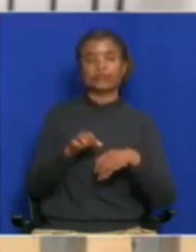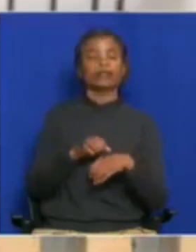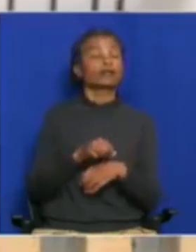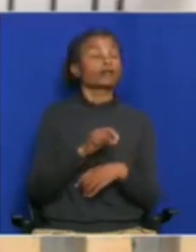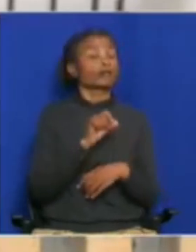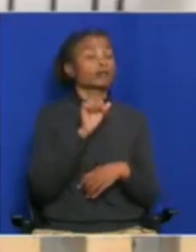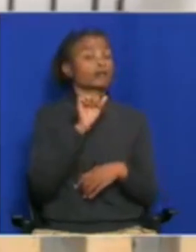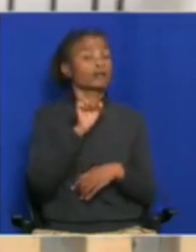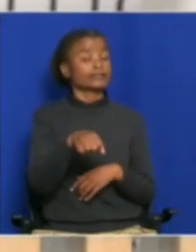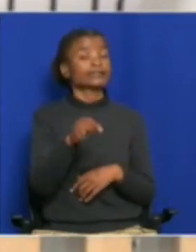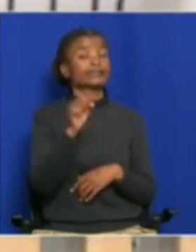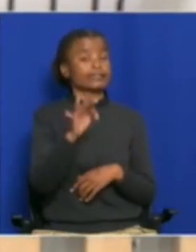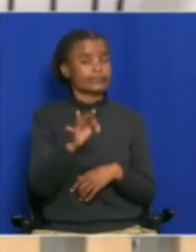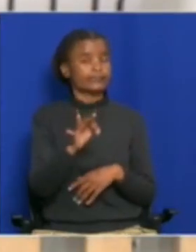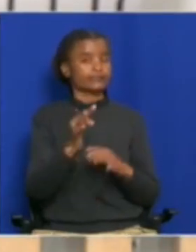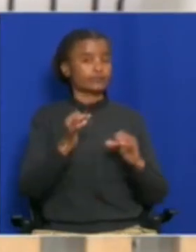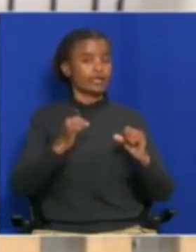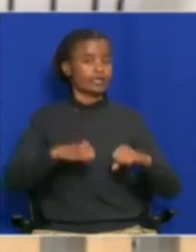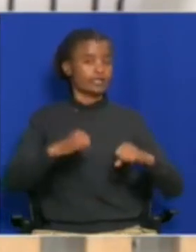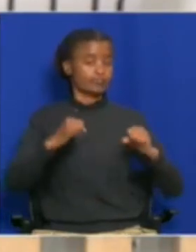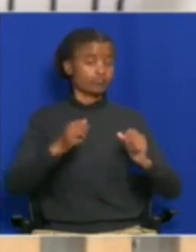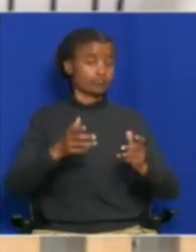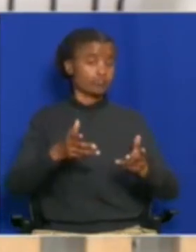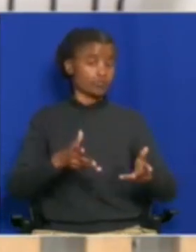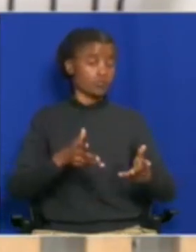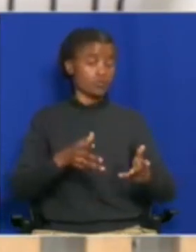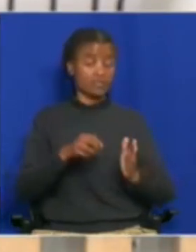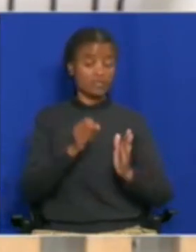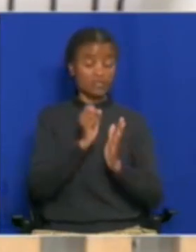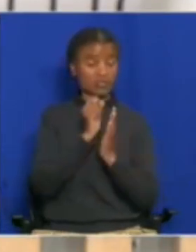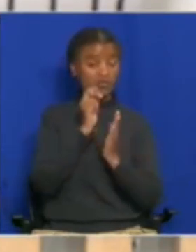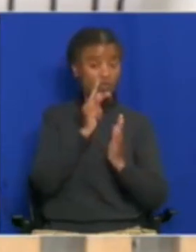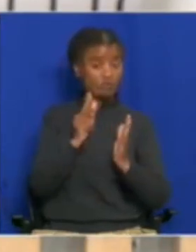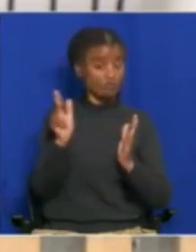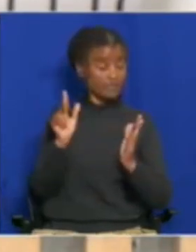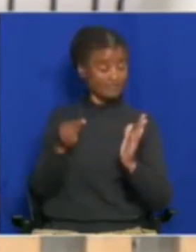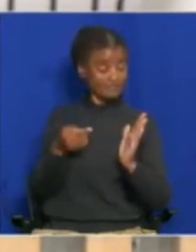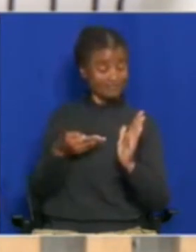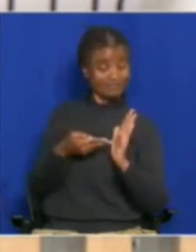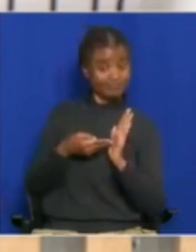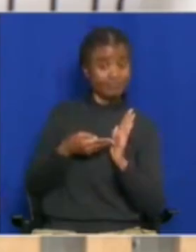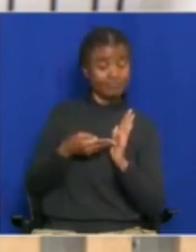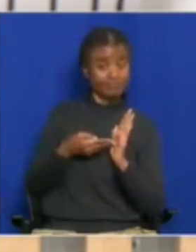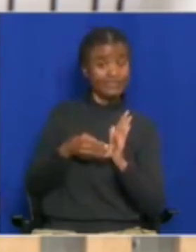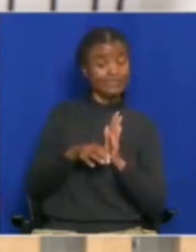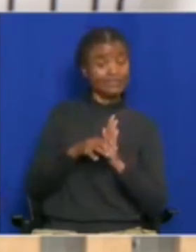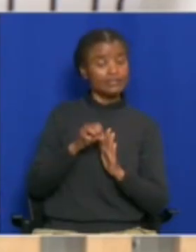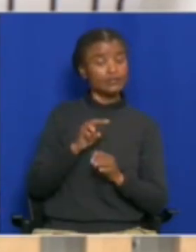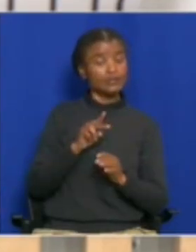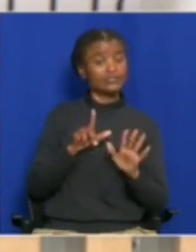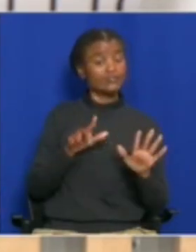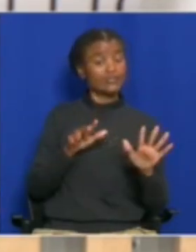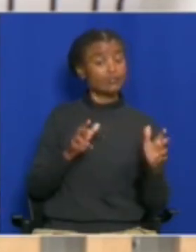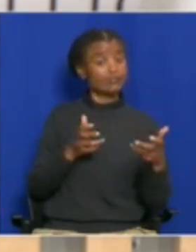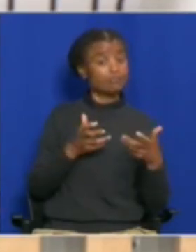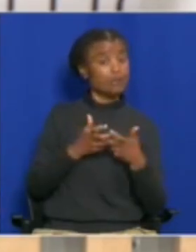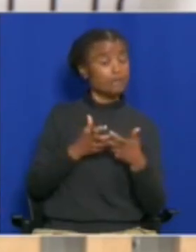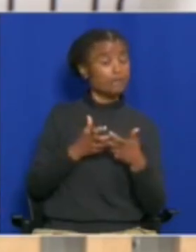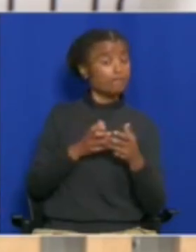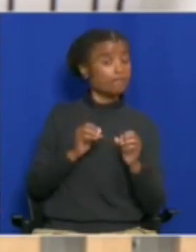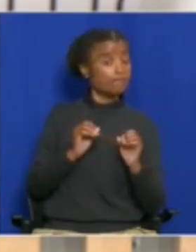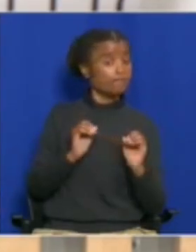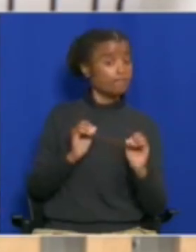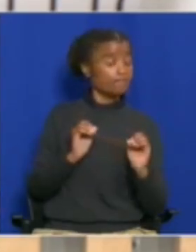would such an affidavit comply with the requirements of section 27? And what would be the consequences of non-compliance?